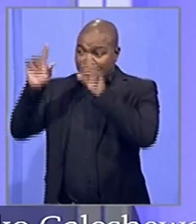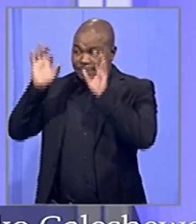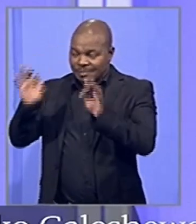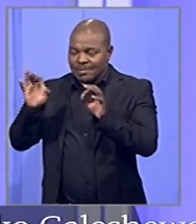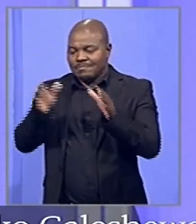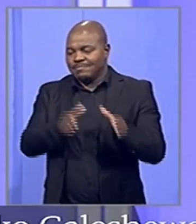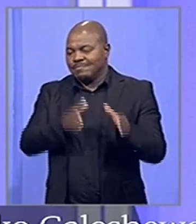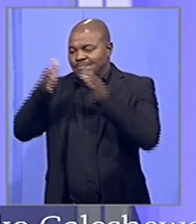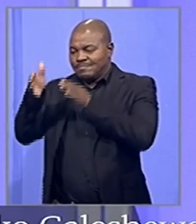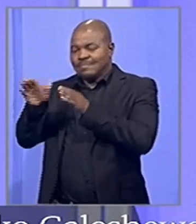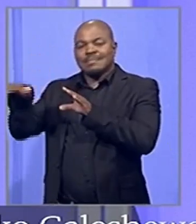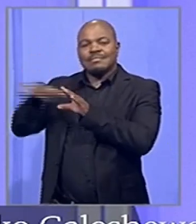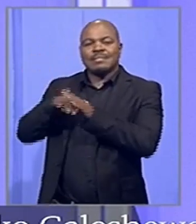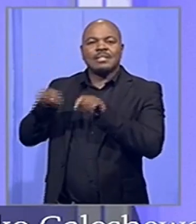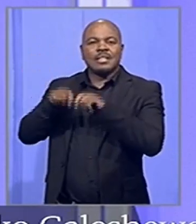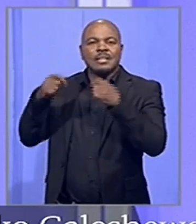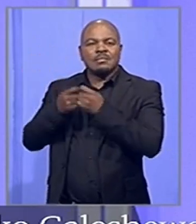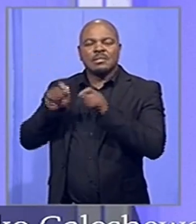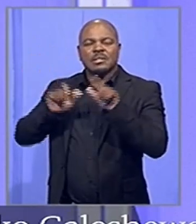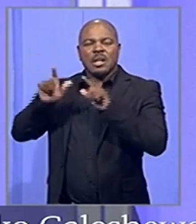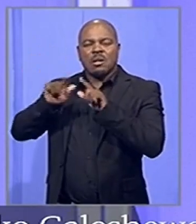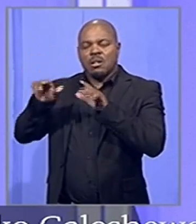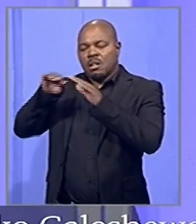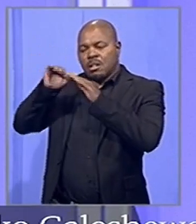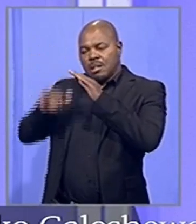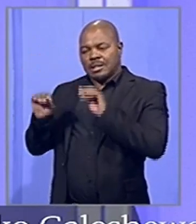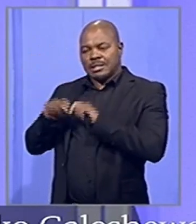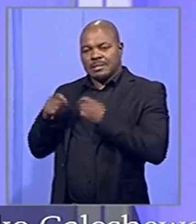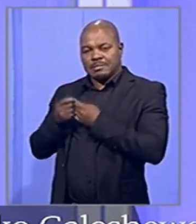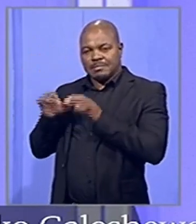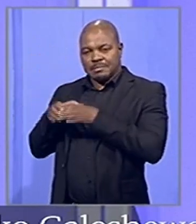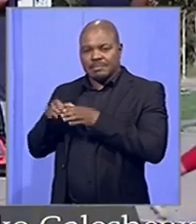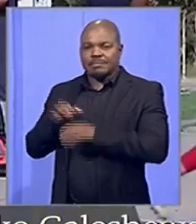tla ngodiswa sehlopheng se senyane sa Sundowns.